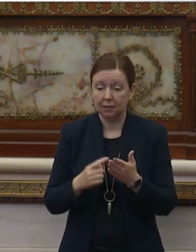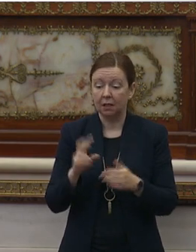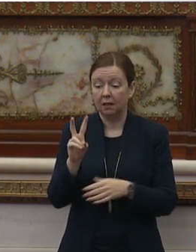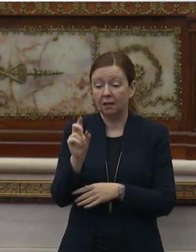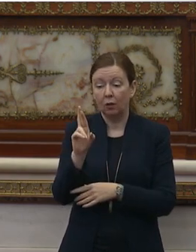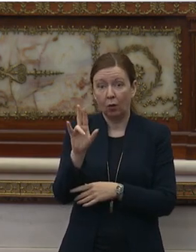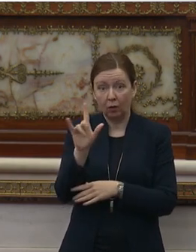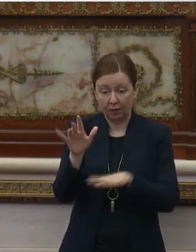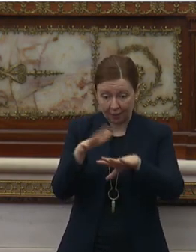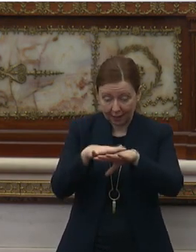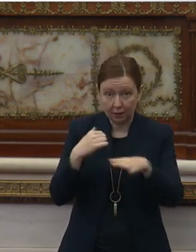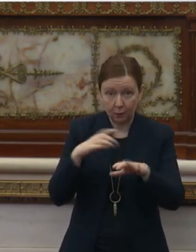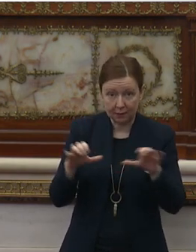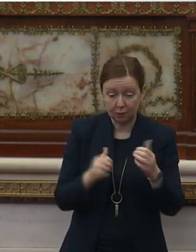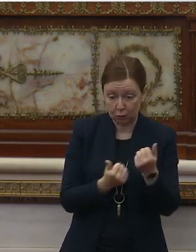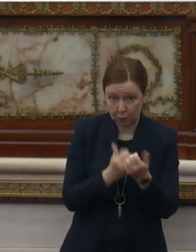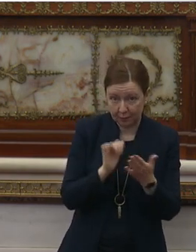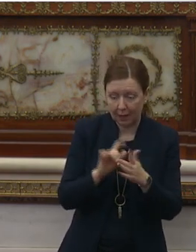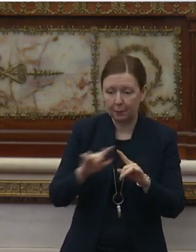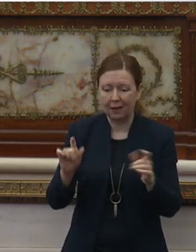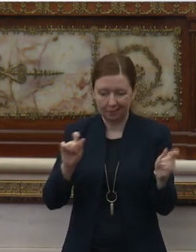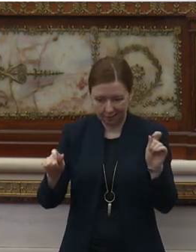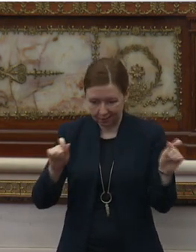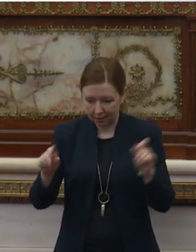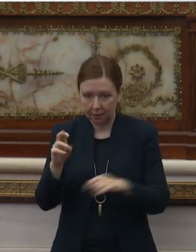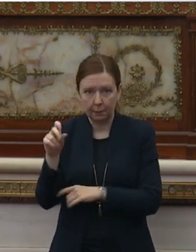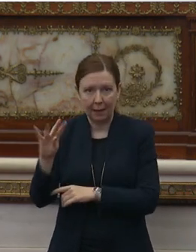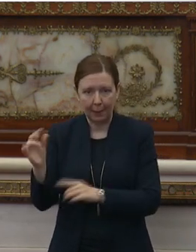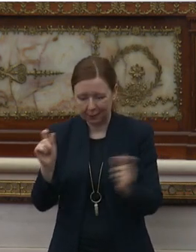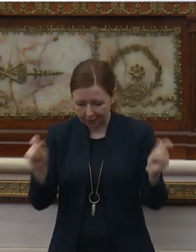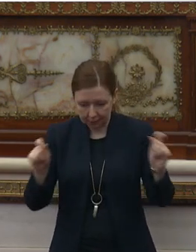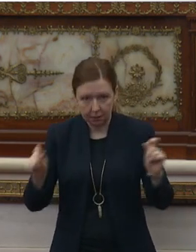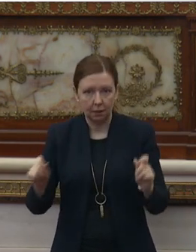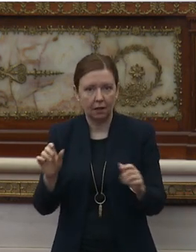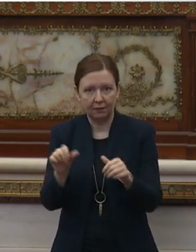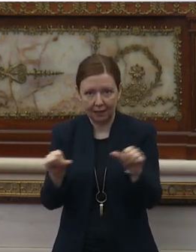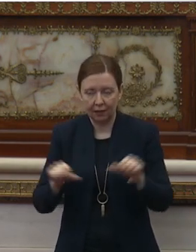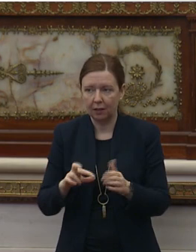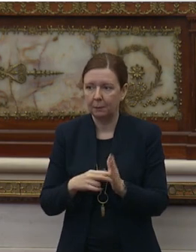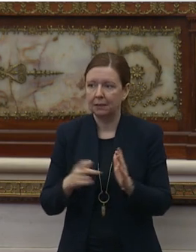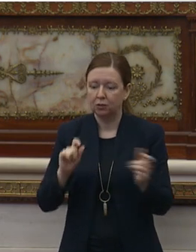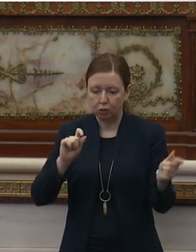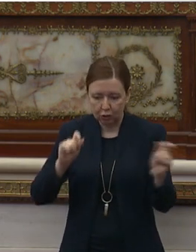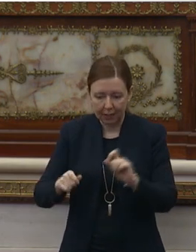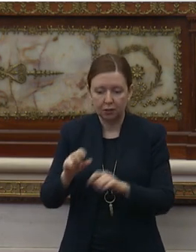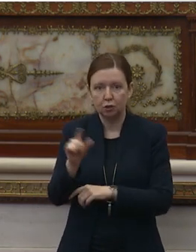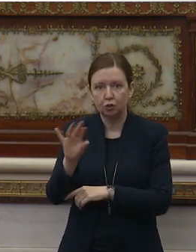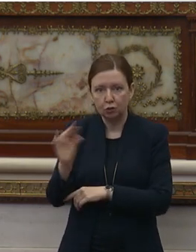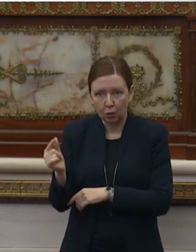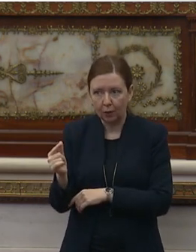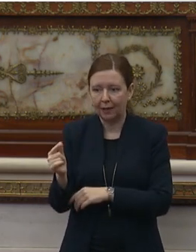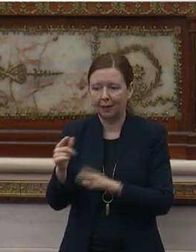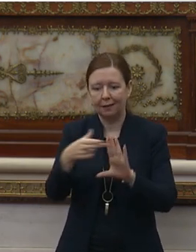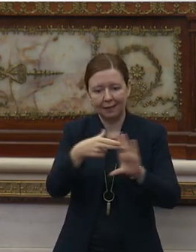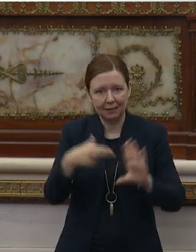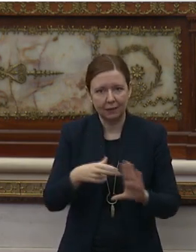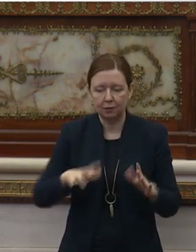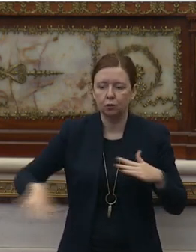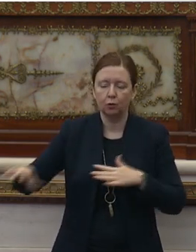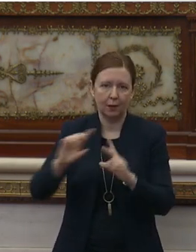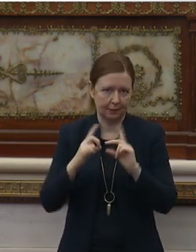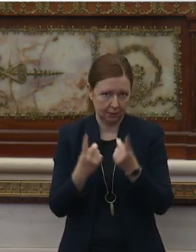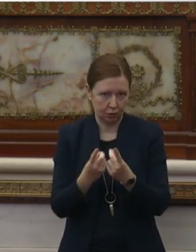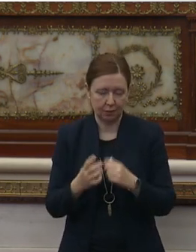we did that was supported, but we also did a remapping of the area, which means it changed zoning classifications throughout the